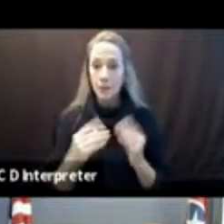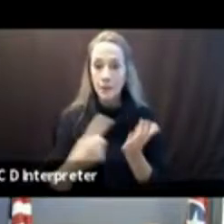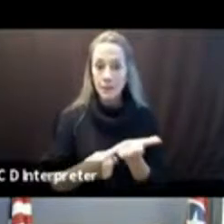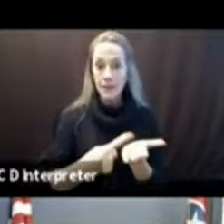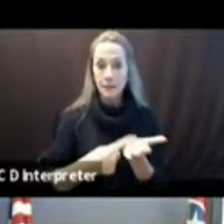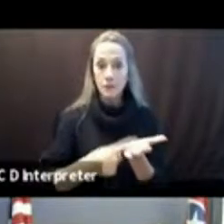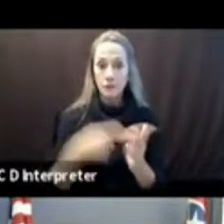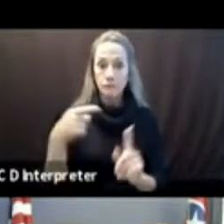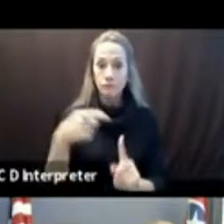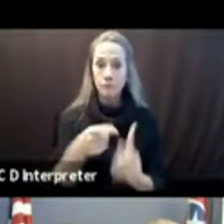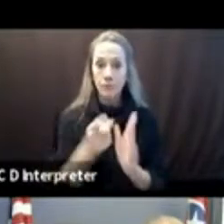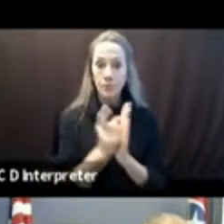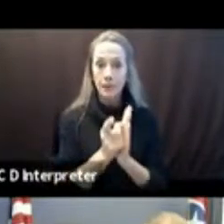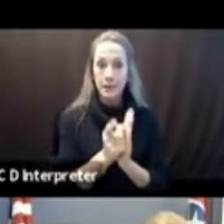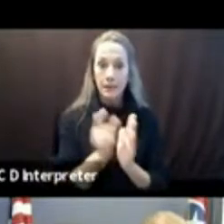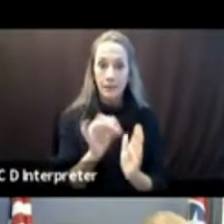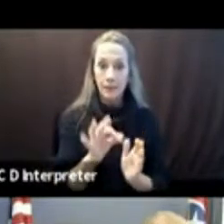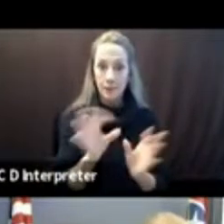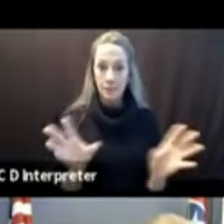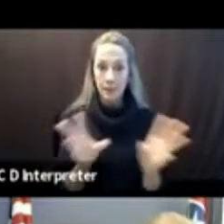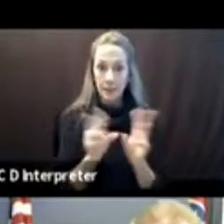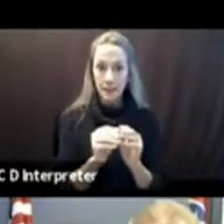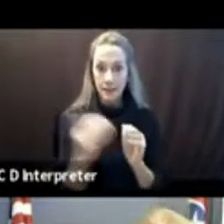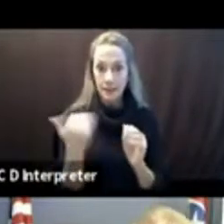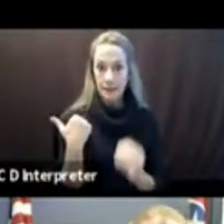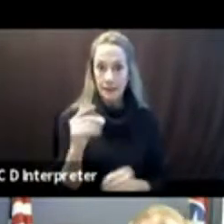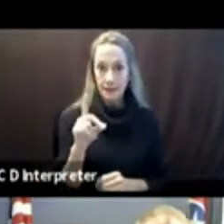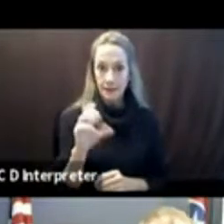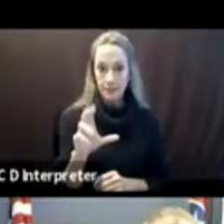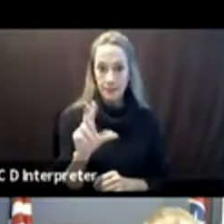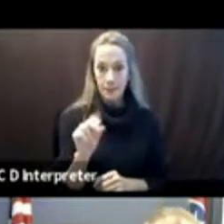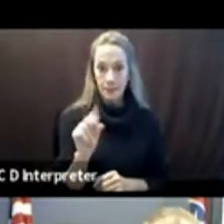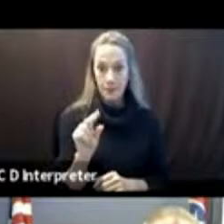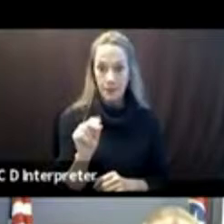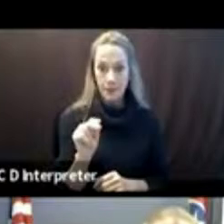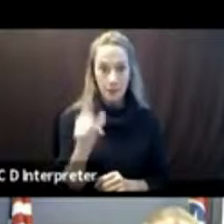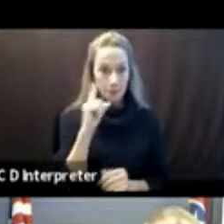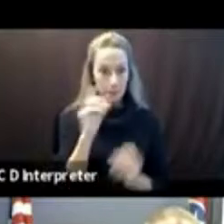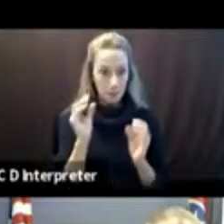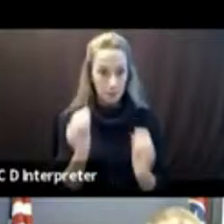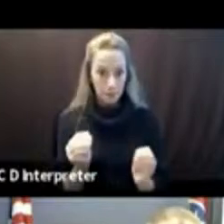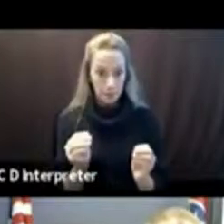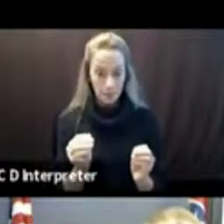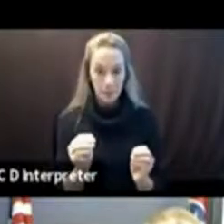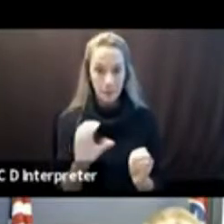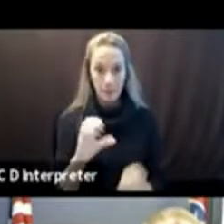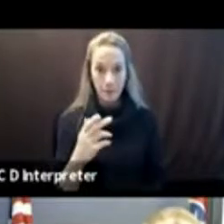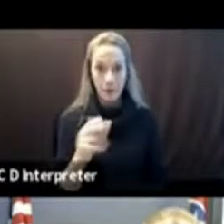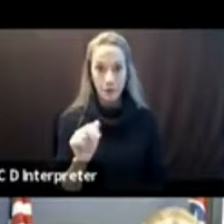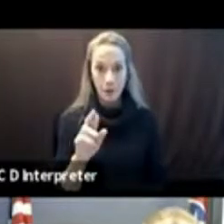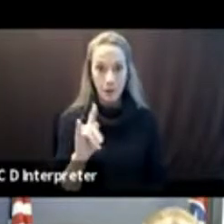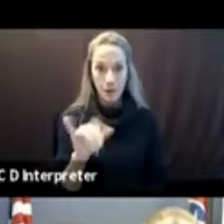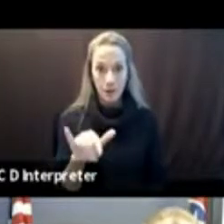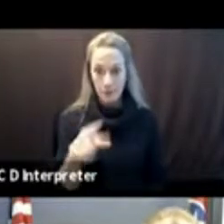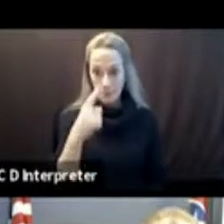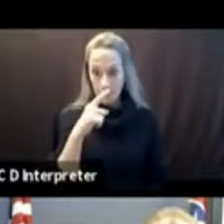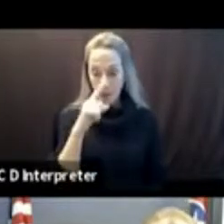on the minutes of the meeting from December 30th? If not, Charity, if you will assist us in a roll call